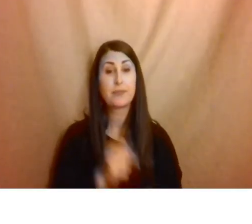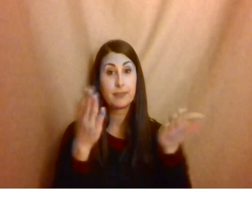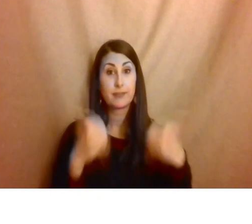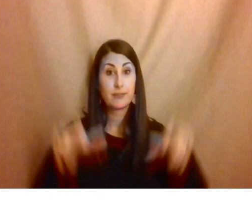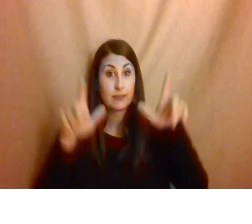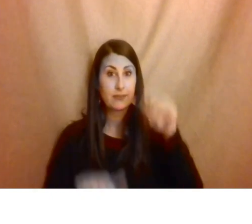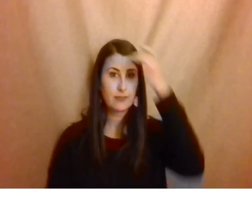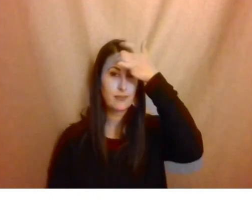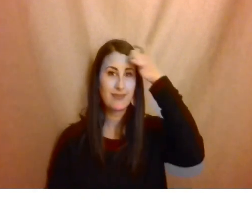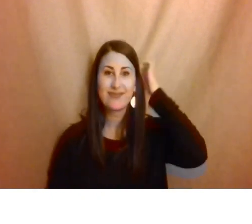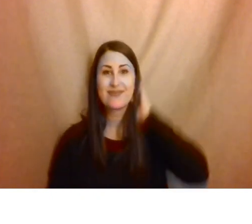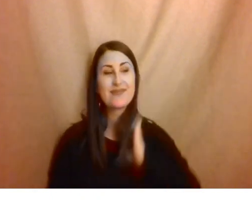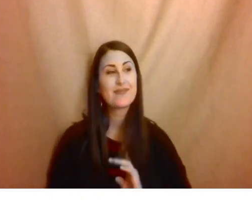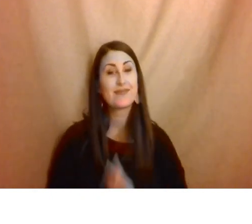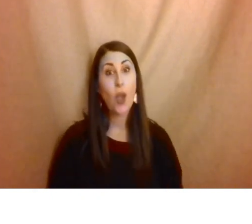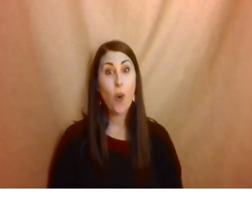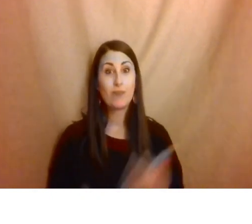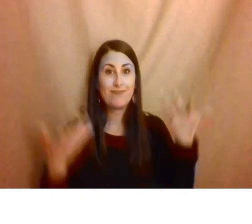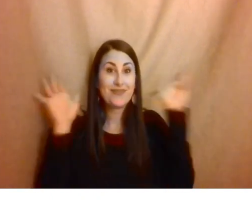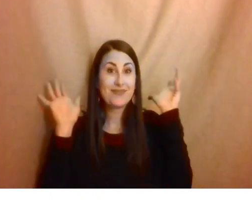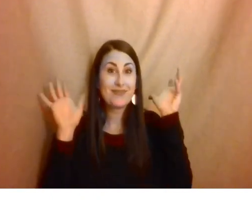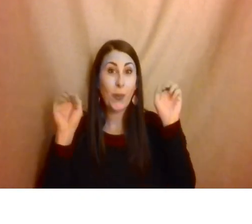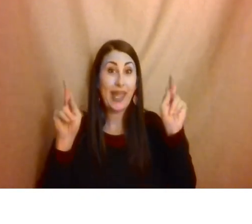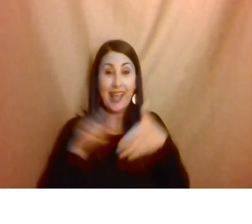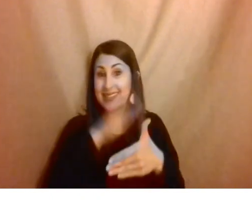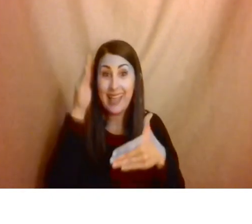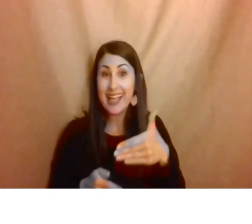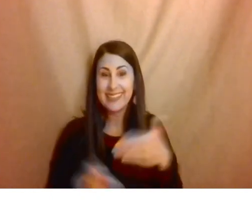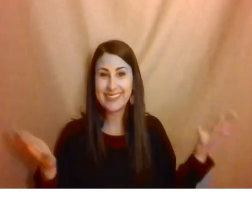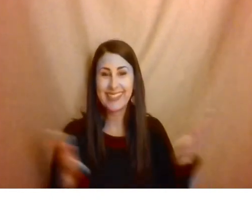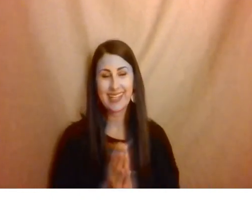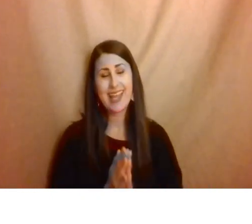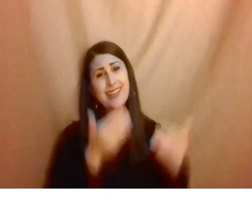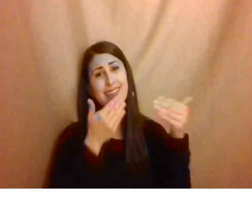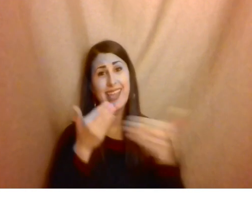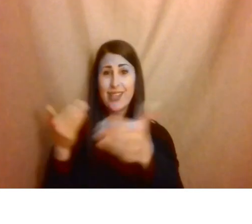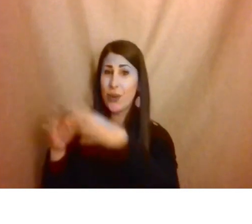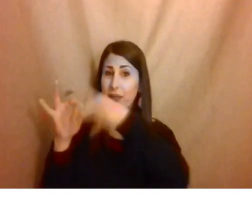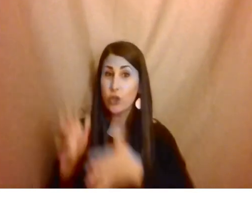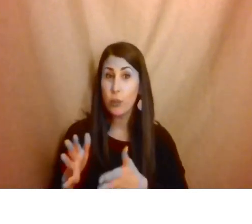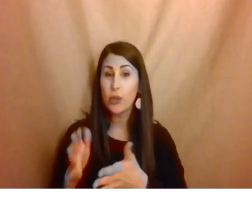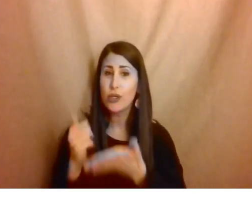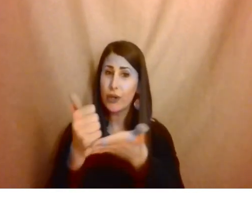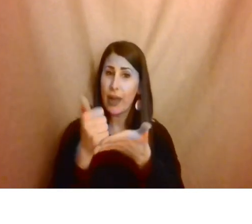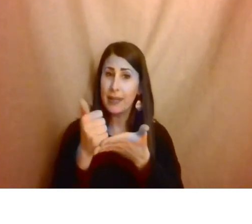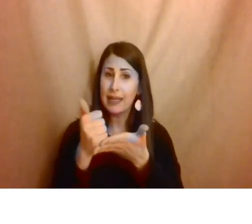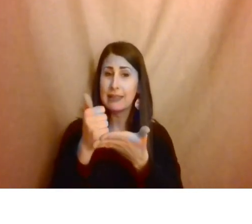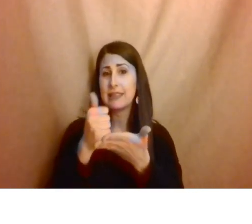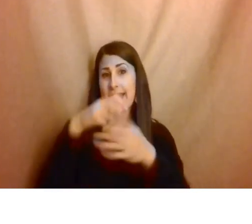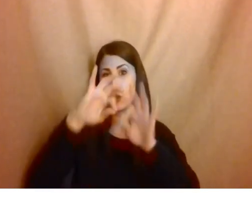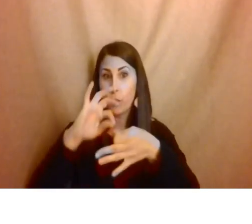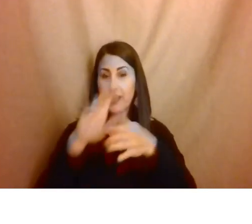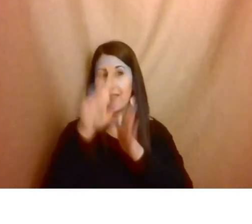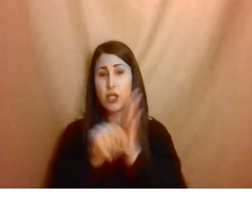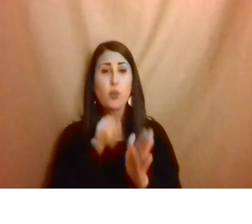All right, here's the end. Thank you to the interpreters who helped make this video happen. I really, really appreciate it. See you later.